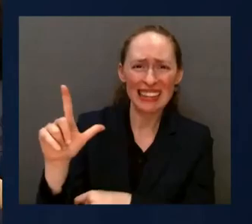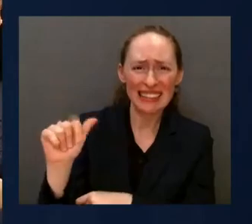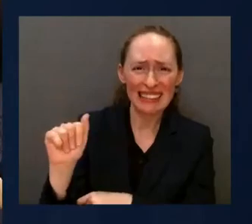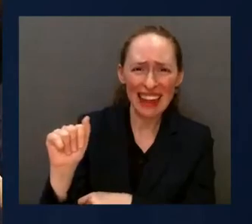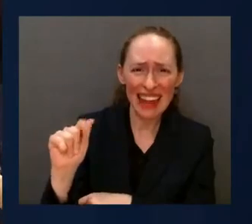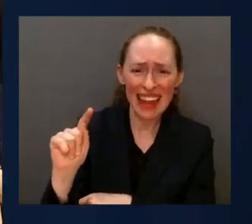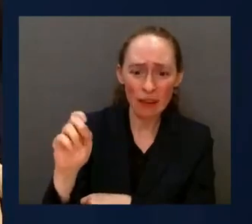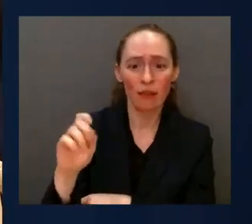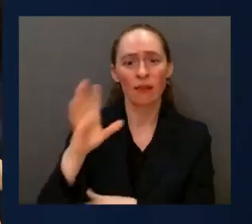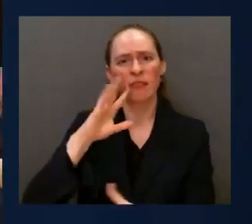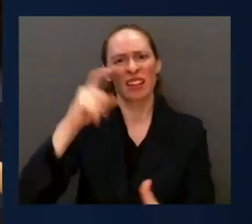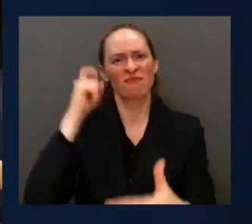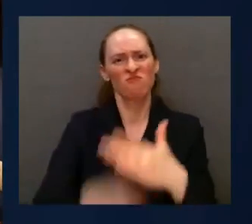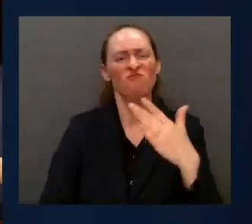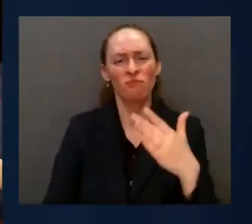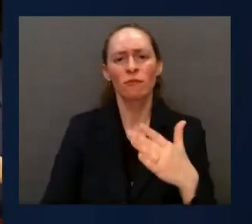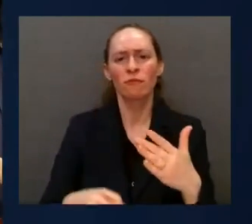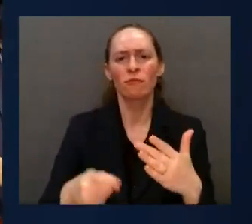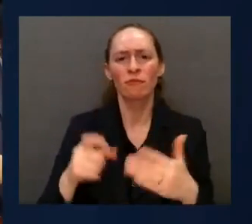Look,